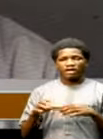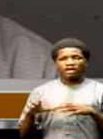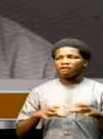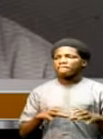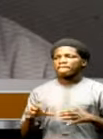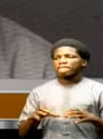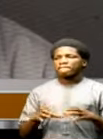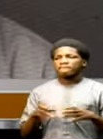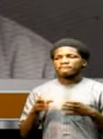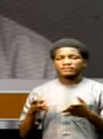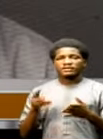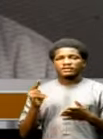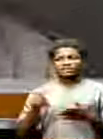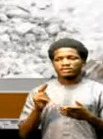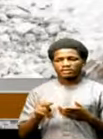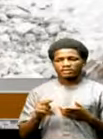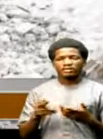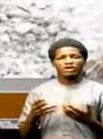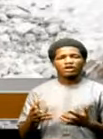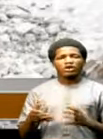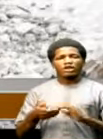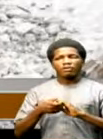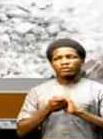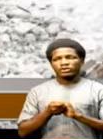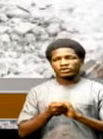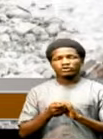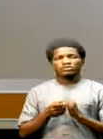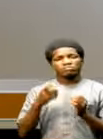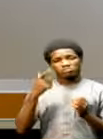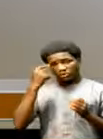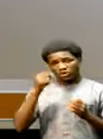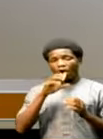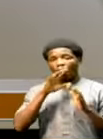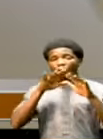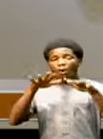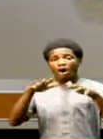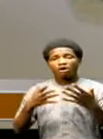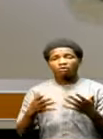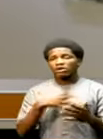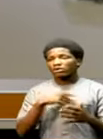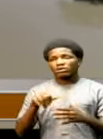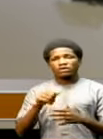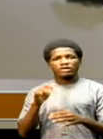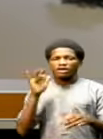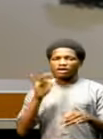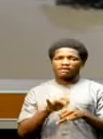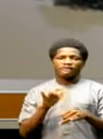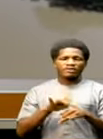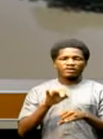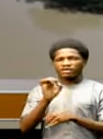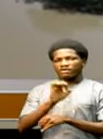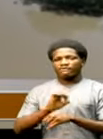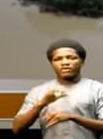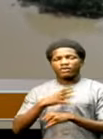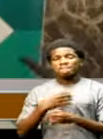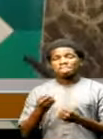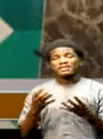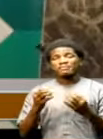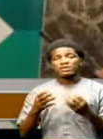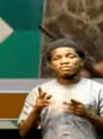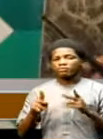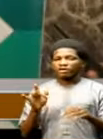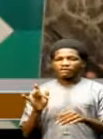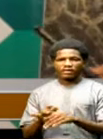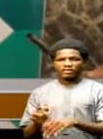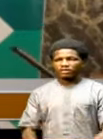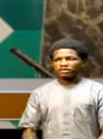transborder collaboration as disasters such as flood, soil degradation, and menace many vulnerable communities have been living with. They